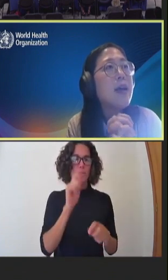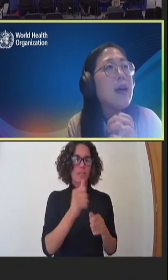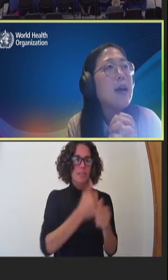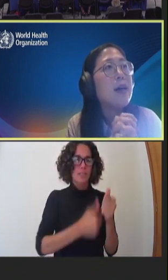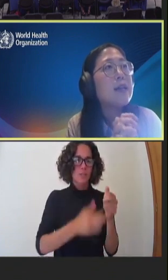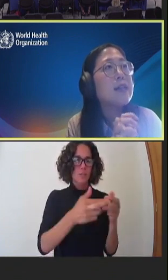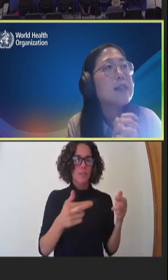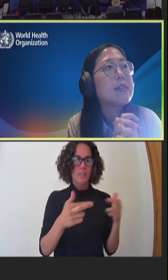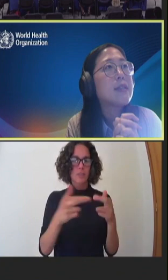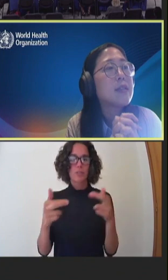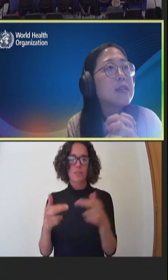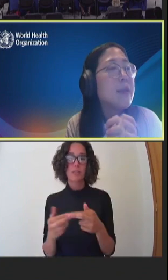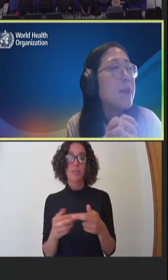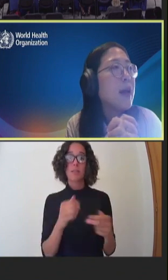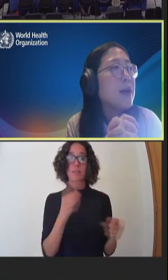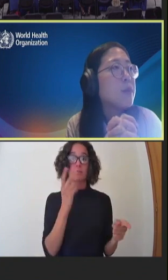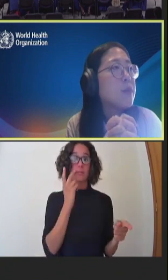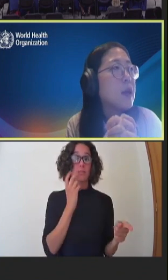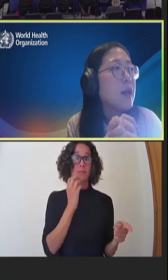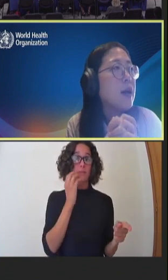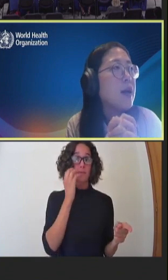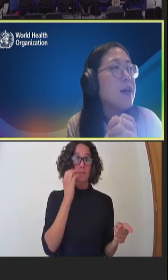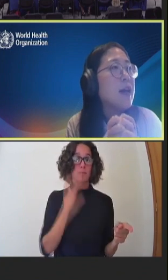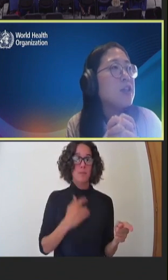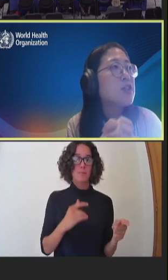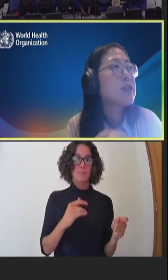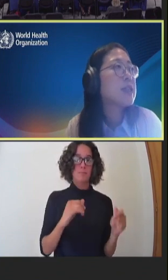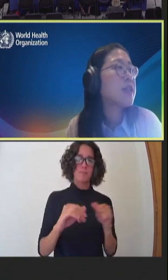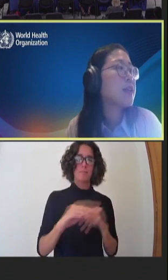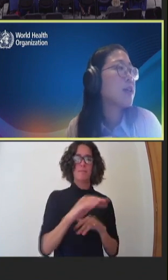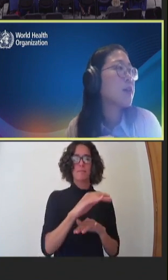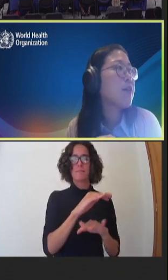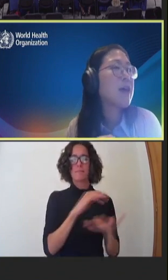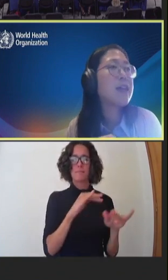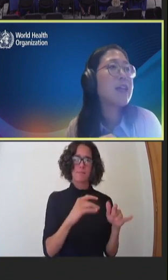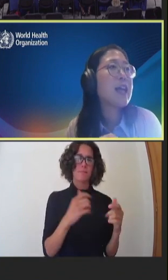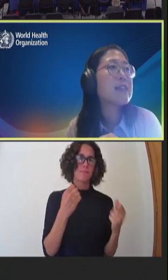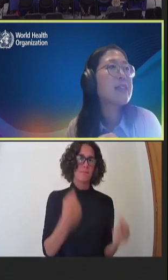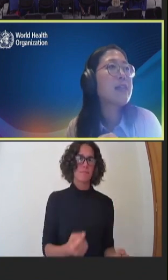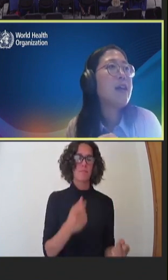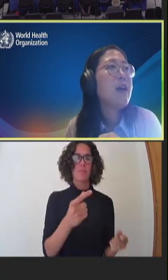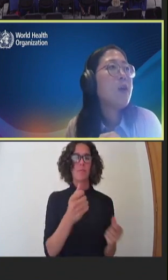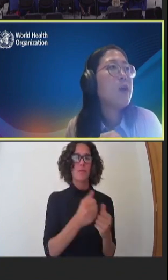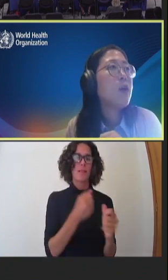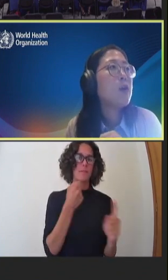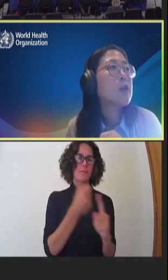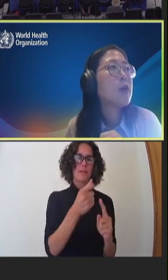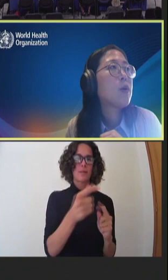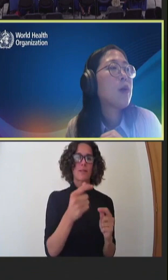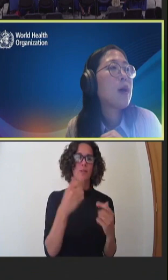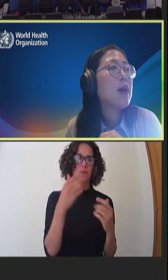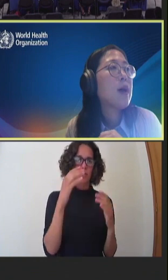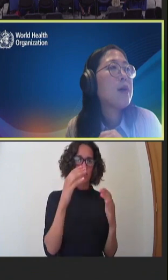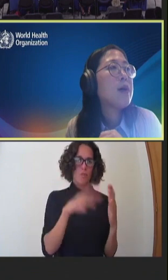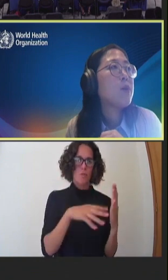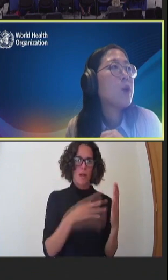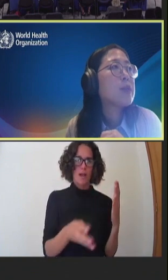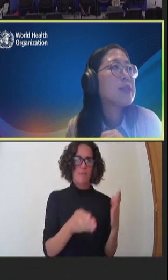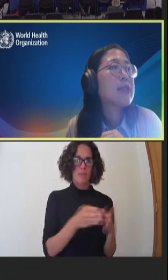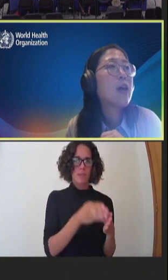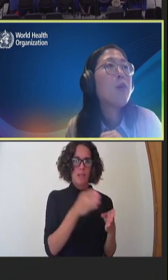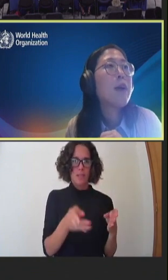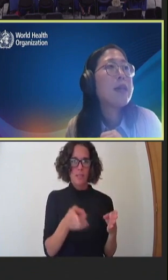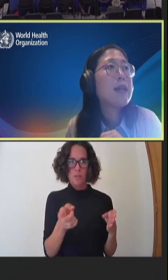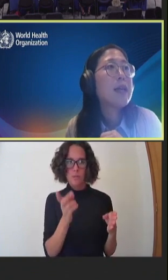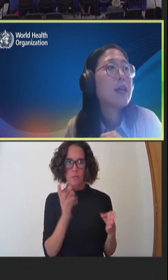dominating this impact, as you've seen in the graph. And the next, we also broke